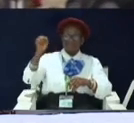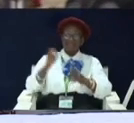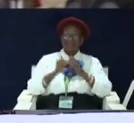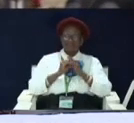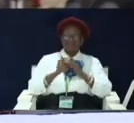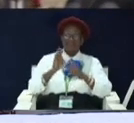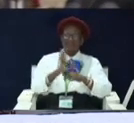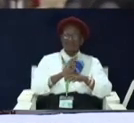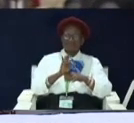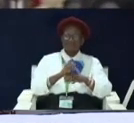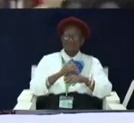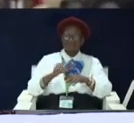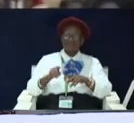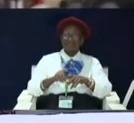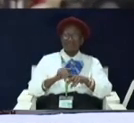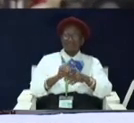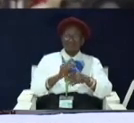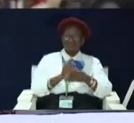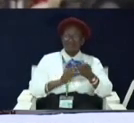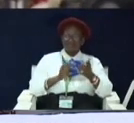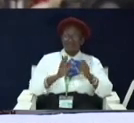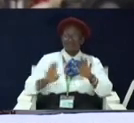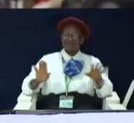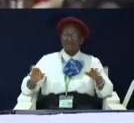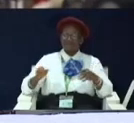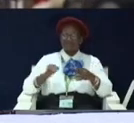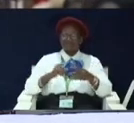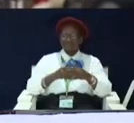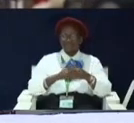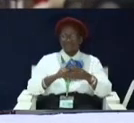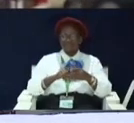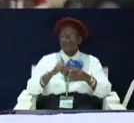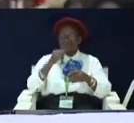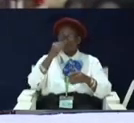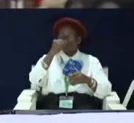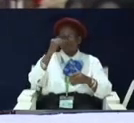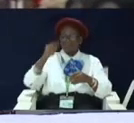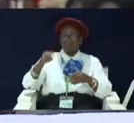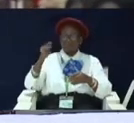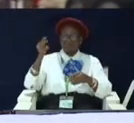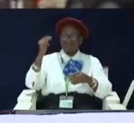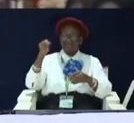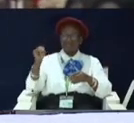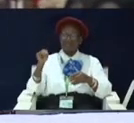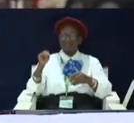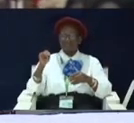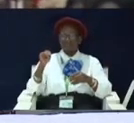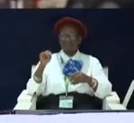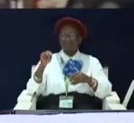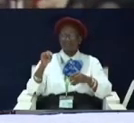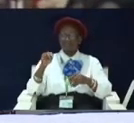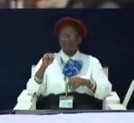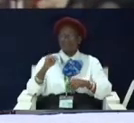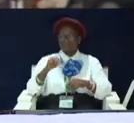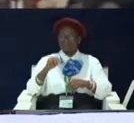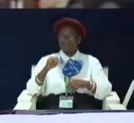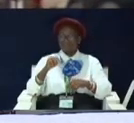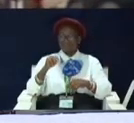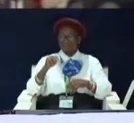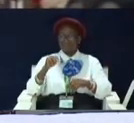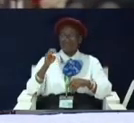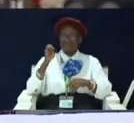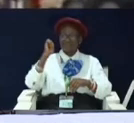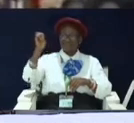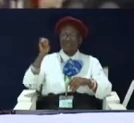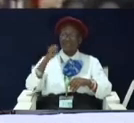And then some children began to mock him. Ti awon mo kan si wa wa ti won fi se yeye. He spoke a